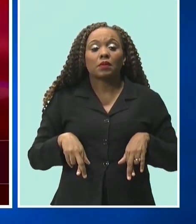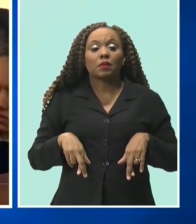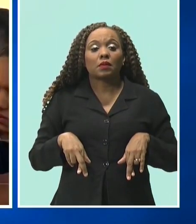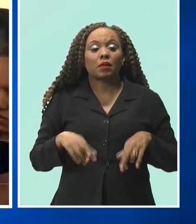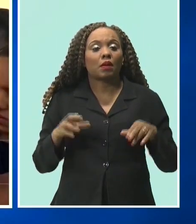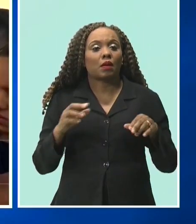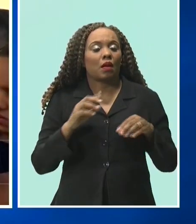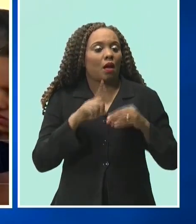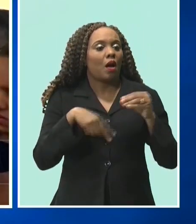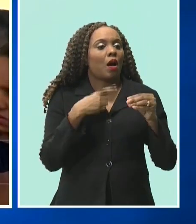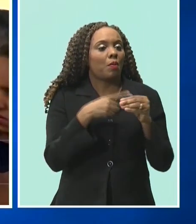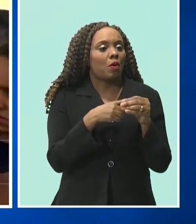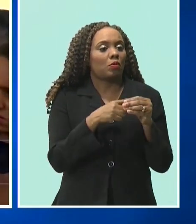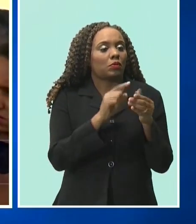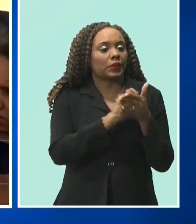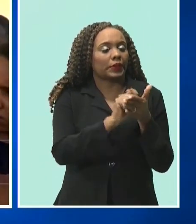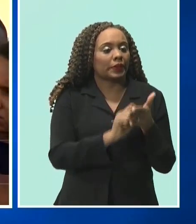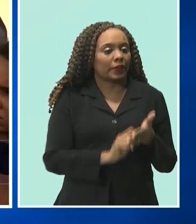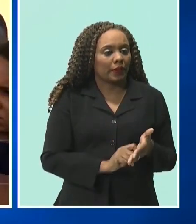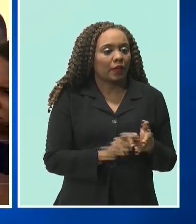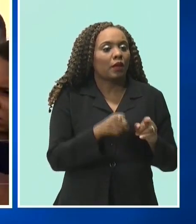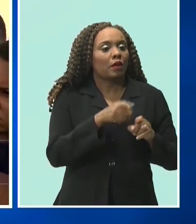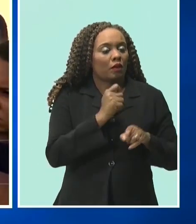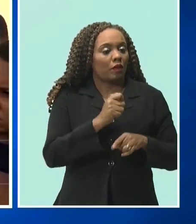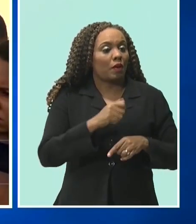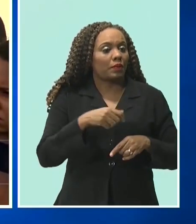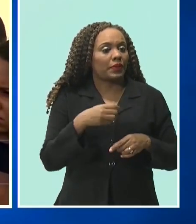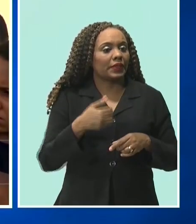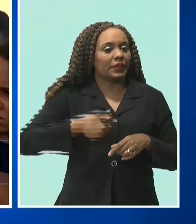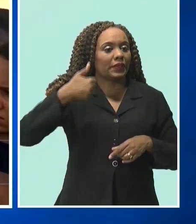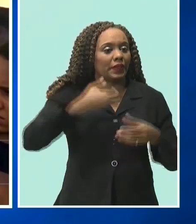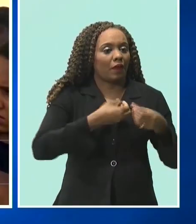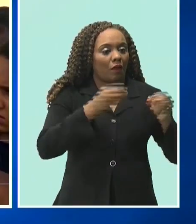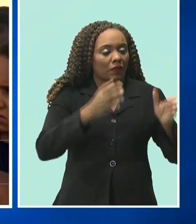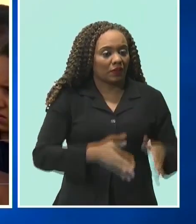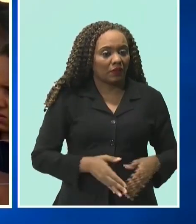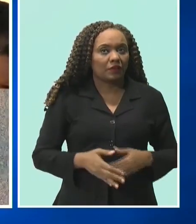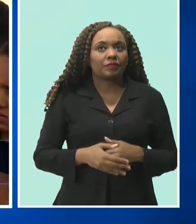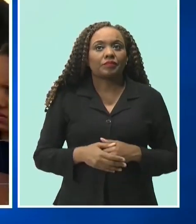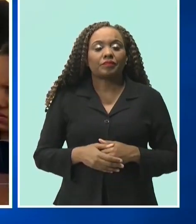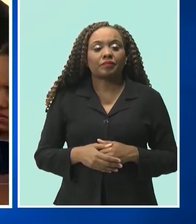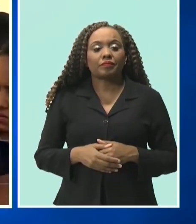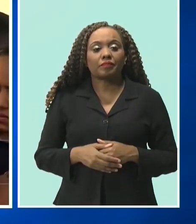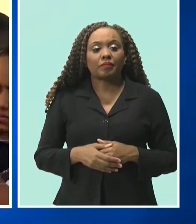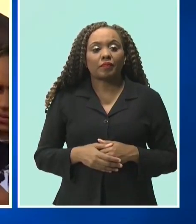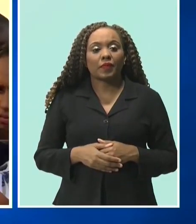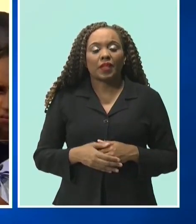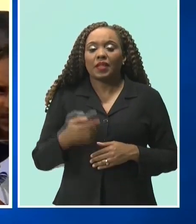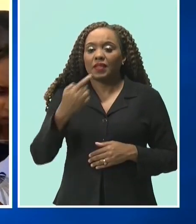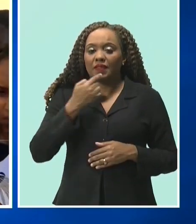Officer. In conclusion, the attorney deemed the ruling by the Court of Appeal on Monday as